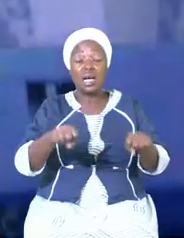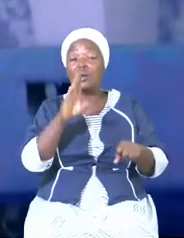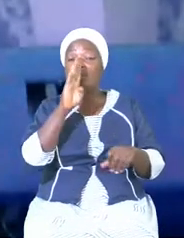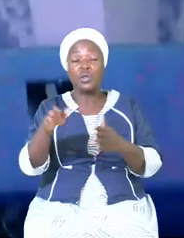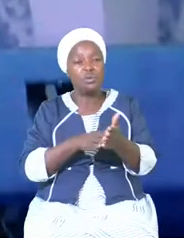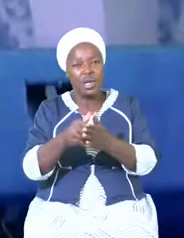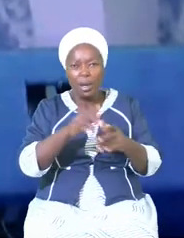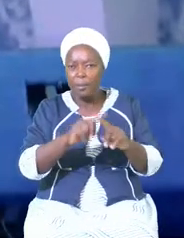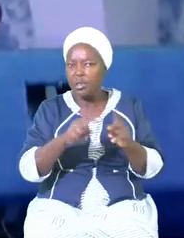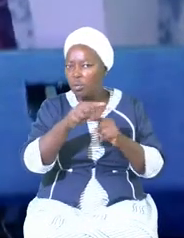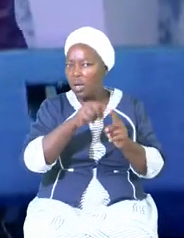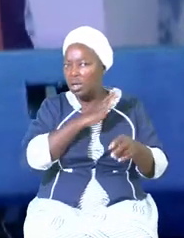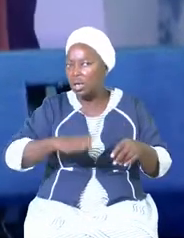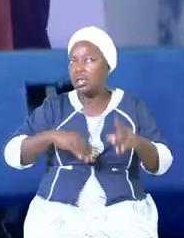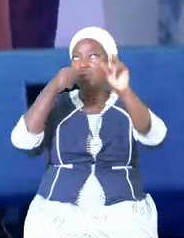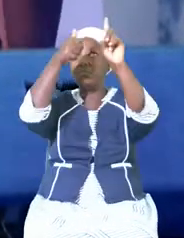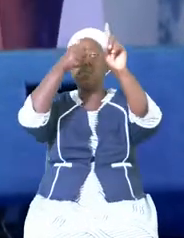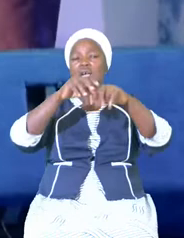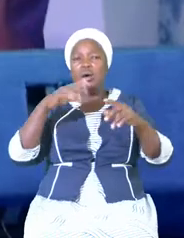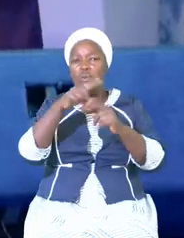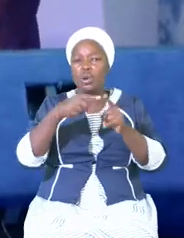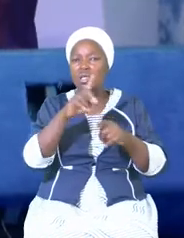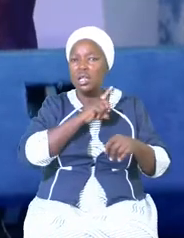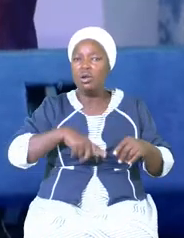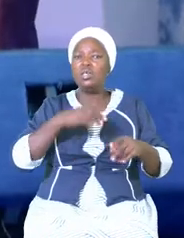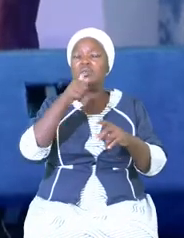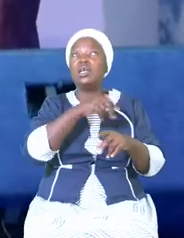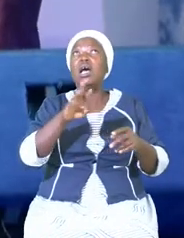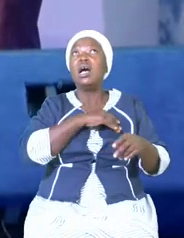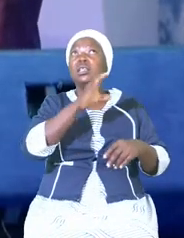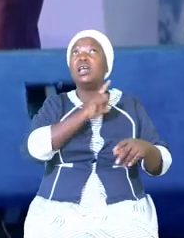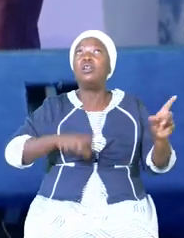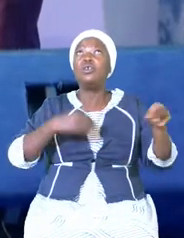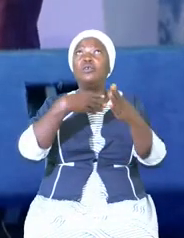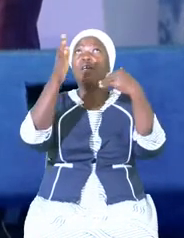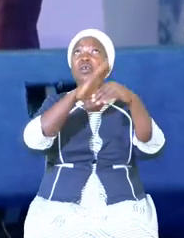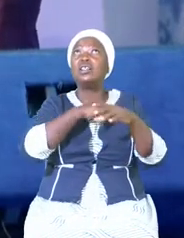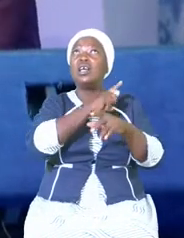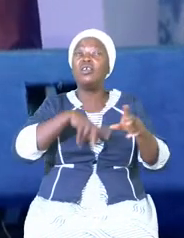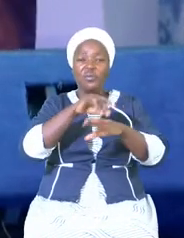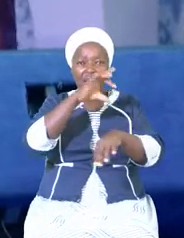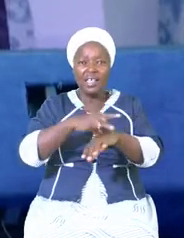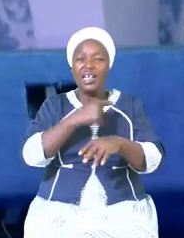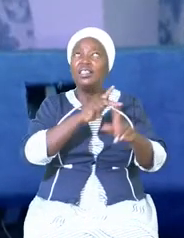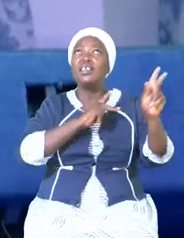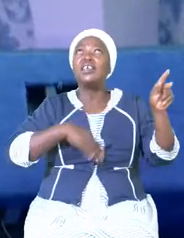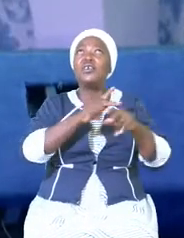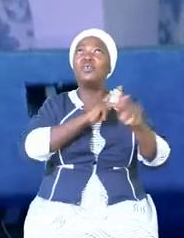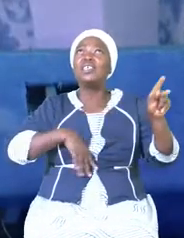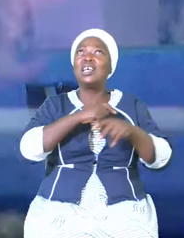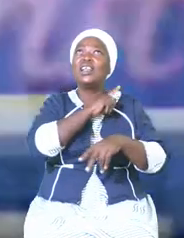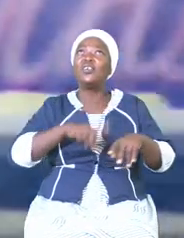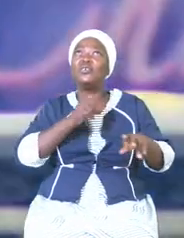himself, the Lord of heaven and the Lord of earth, when Christ himself, the King of kings and the Lord of lords,